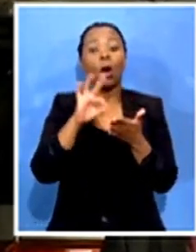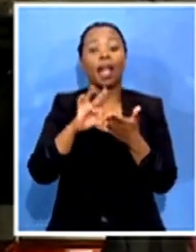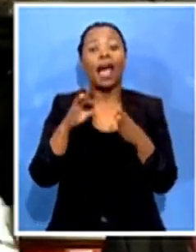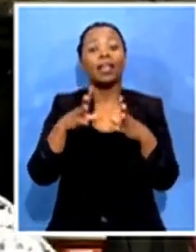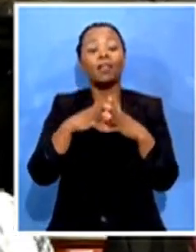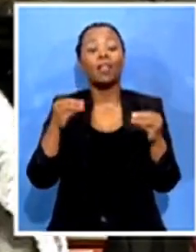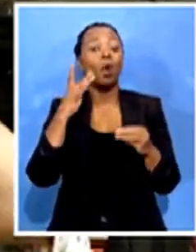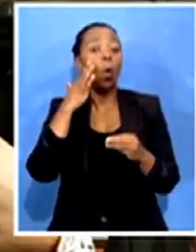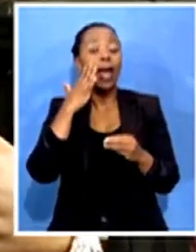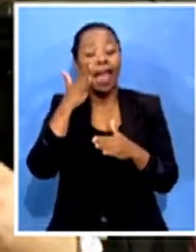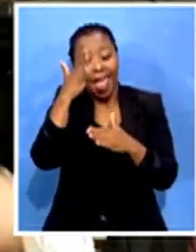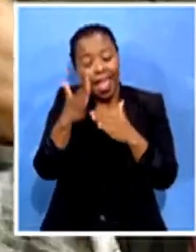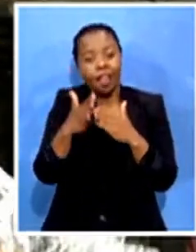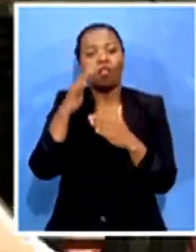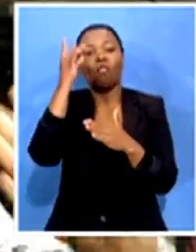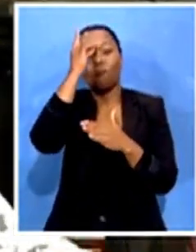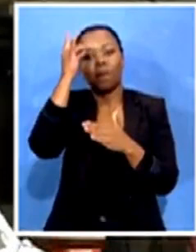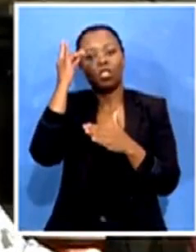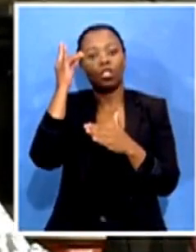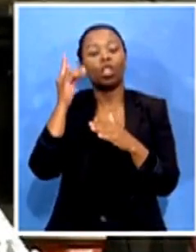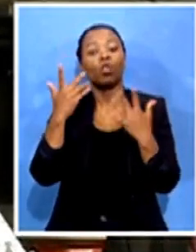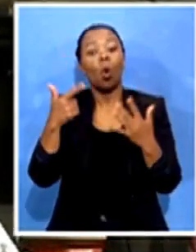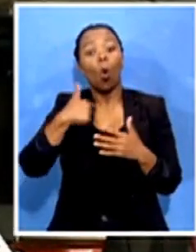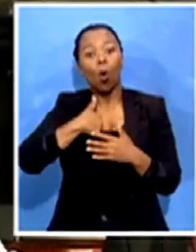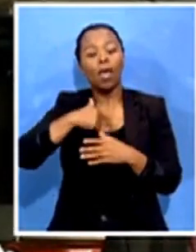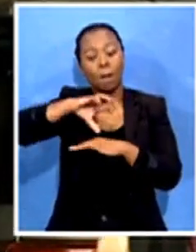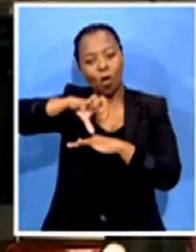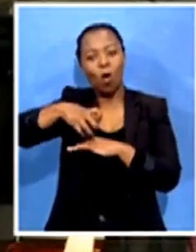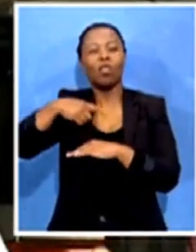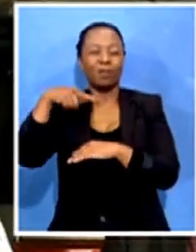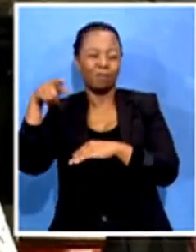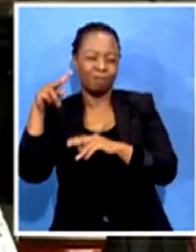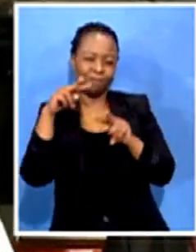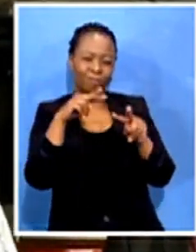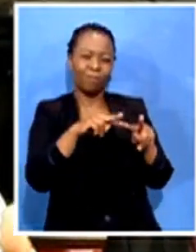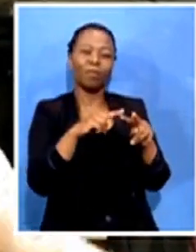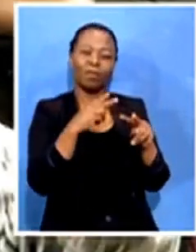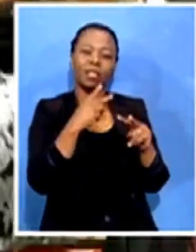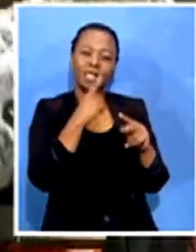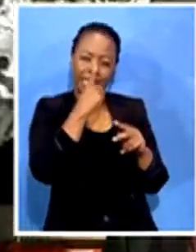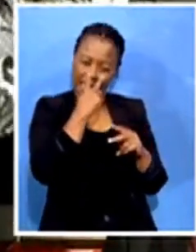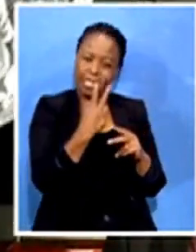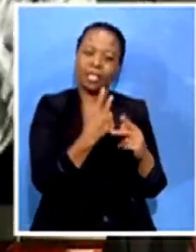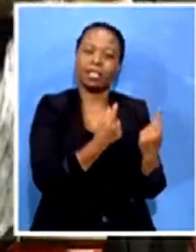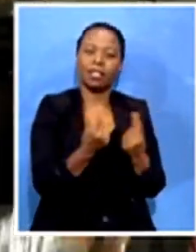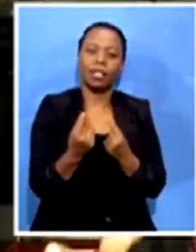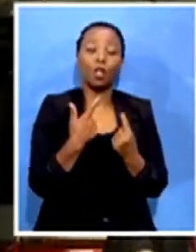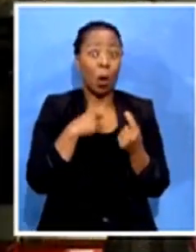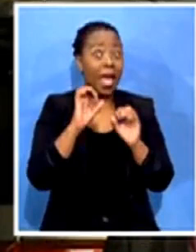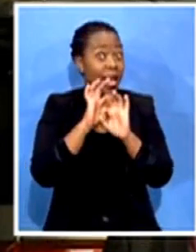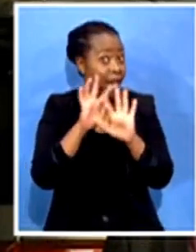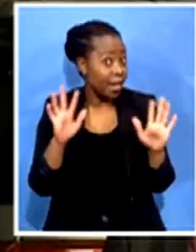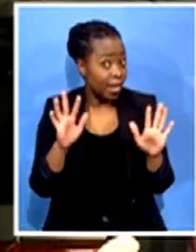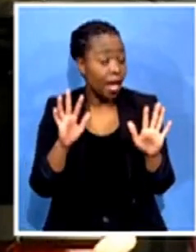really looking into that because it's clear that we are going to have COVID more than what the earlier